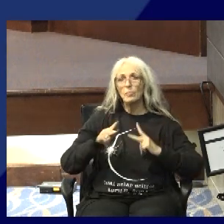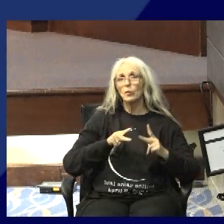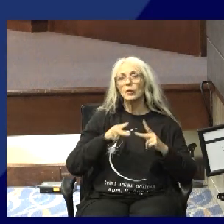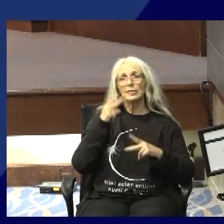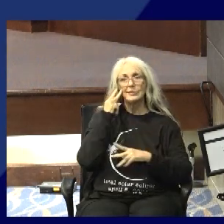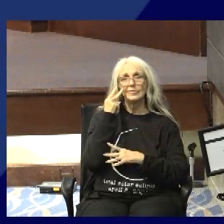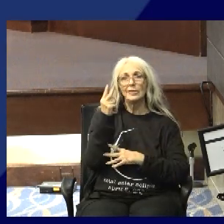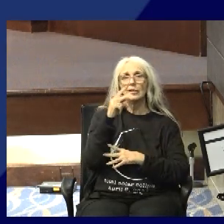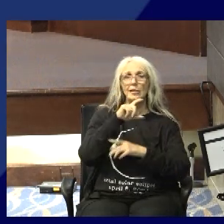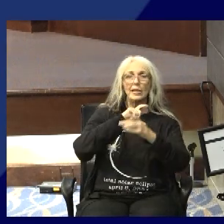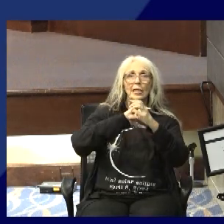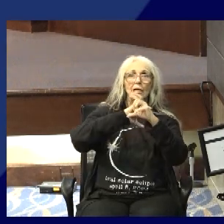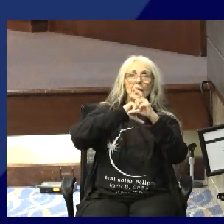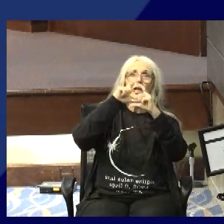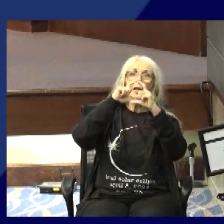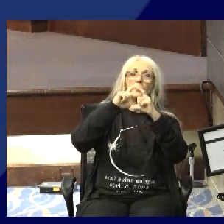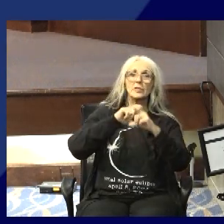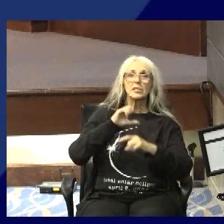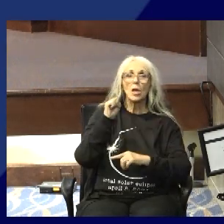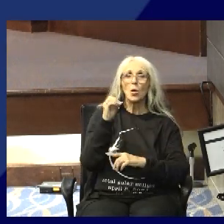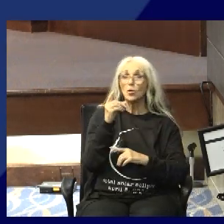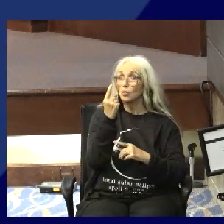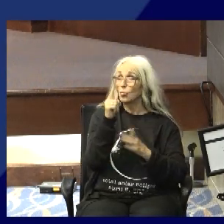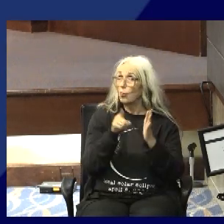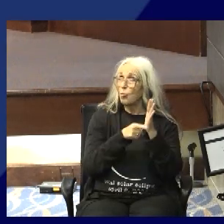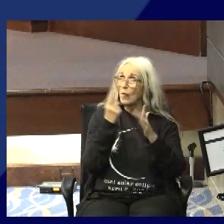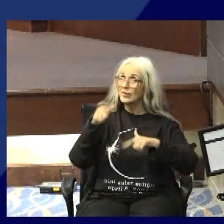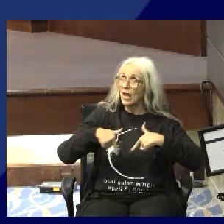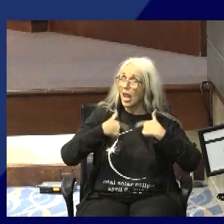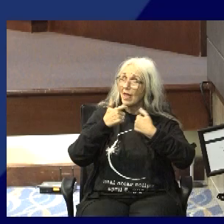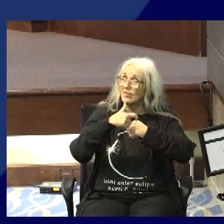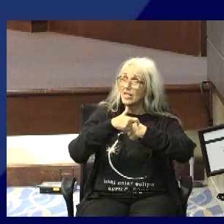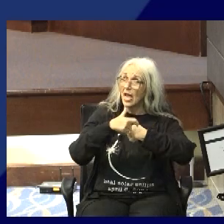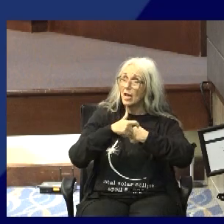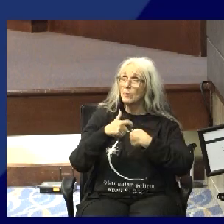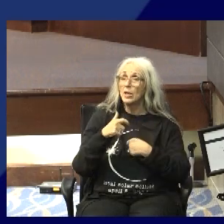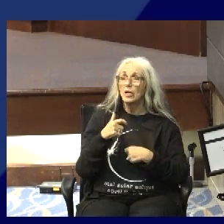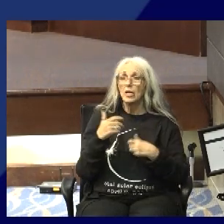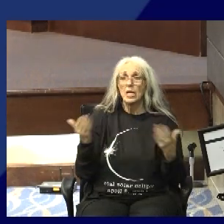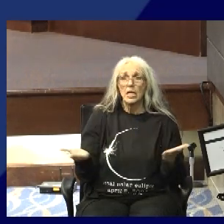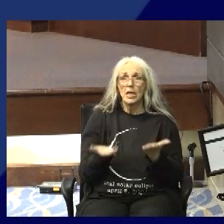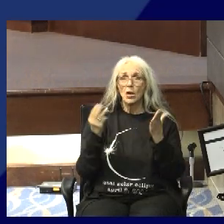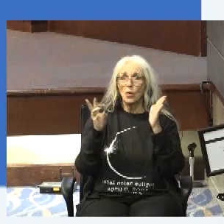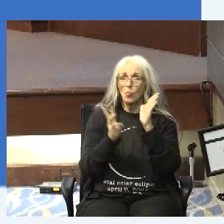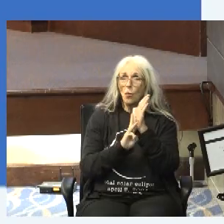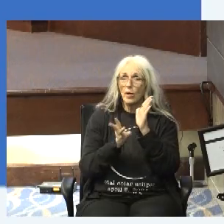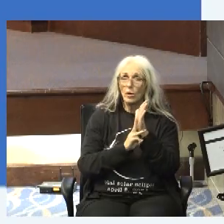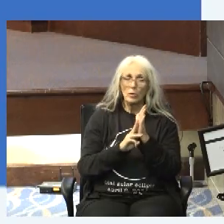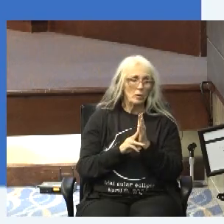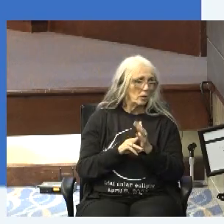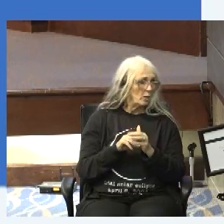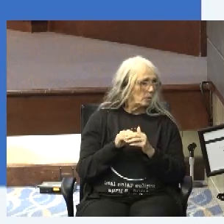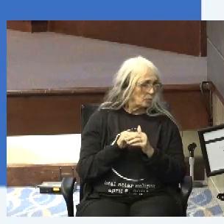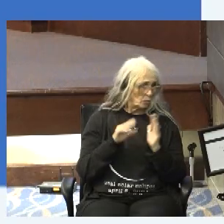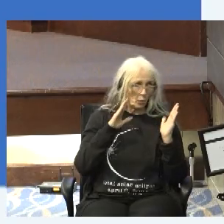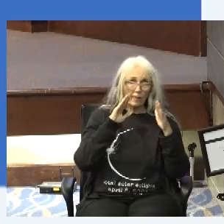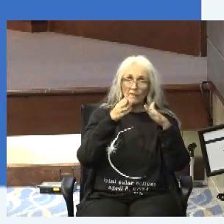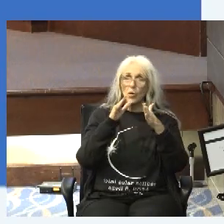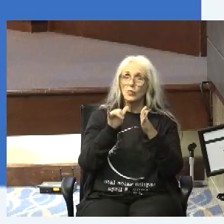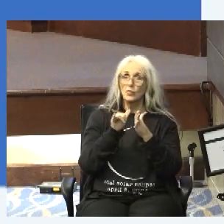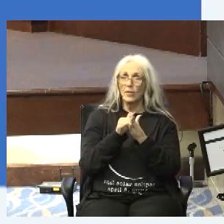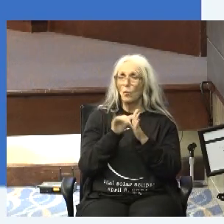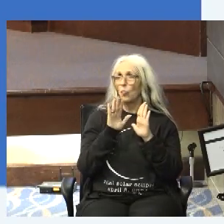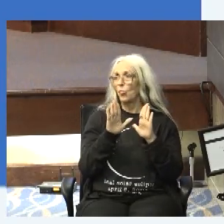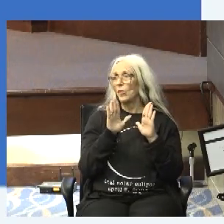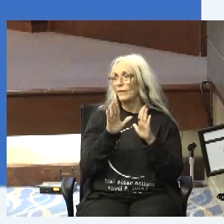once in a lifetime event here in Waco and really trying to capitalize to create this experience. We're going to be